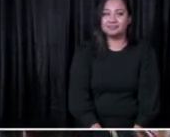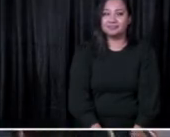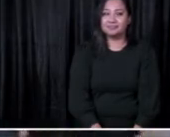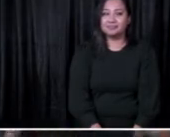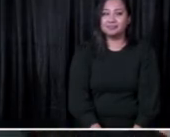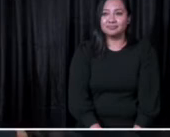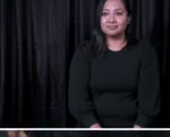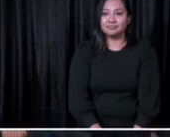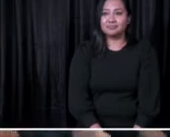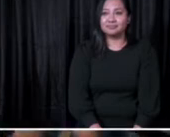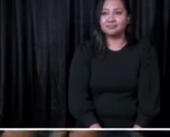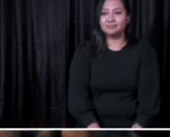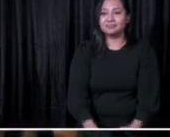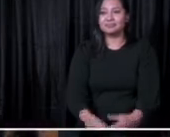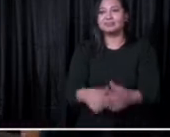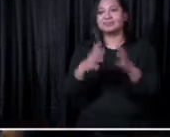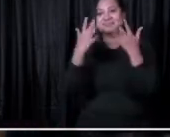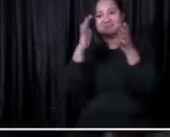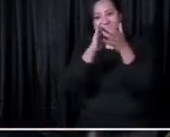I commend you all.